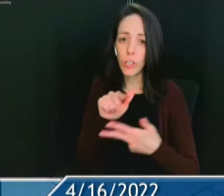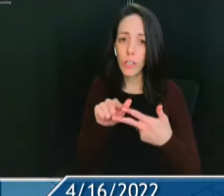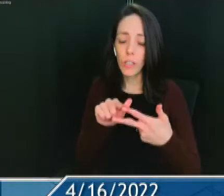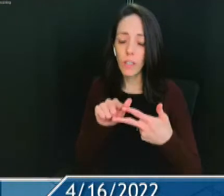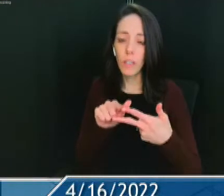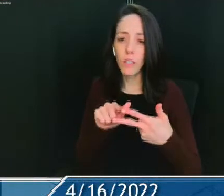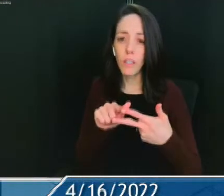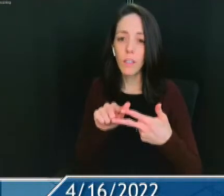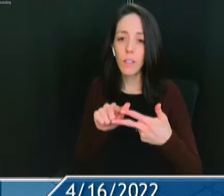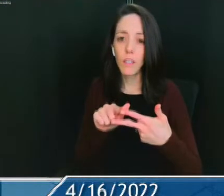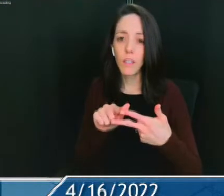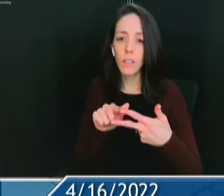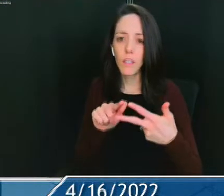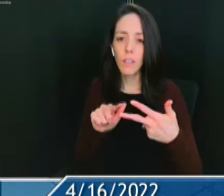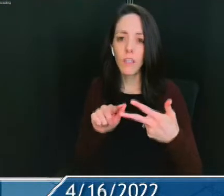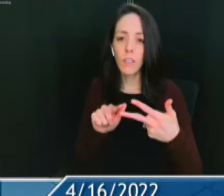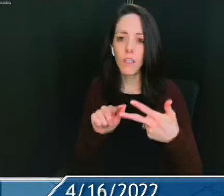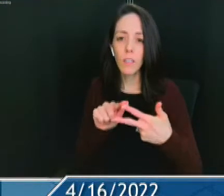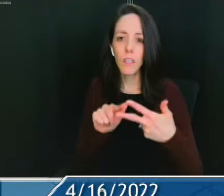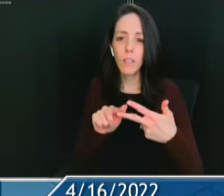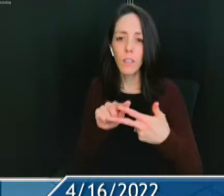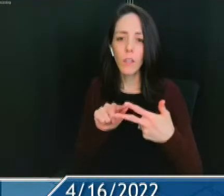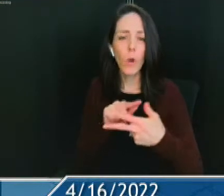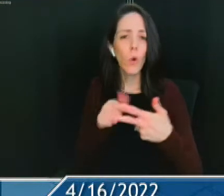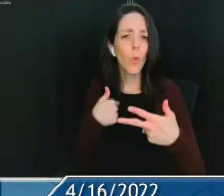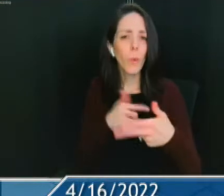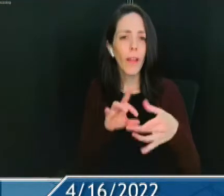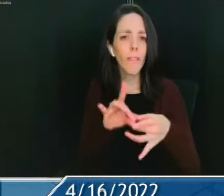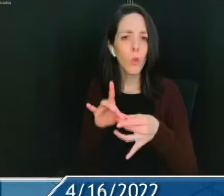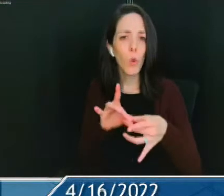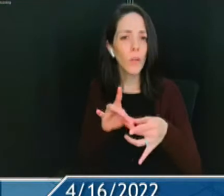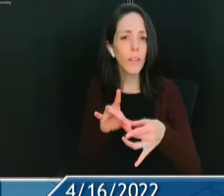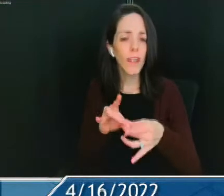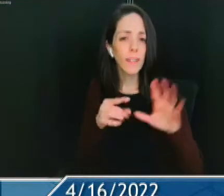Dixon third. We have coordinated testimony so as not to repeat.